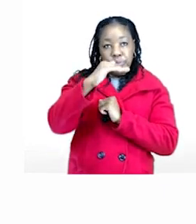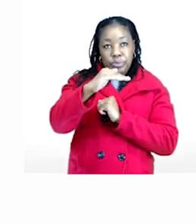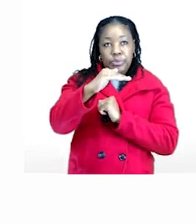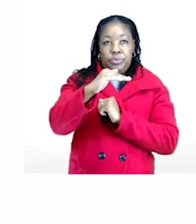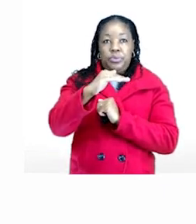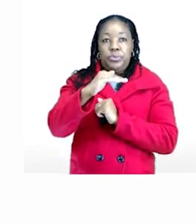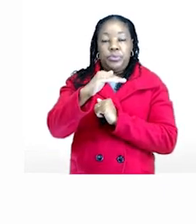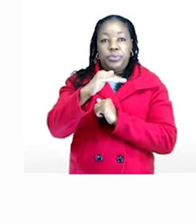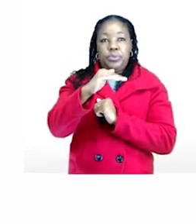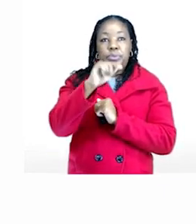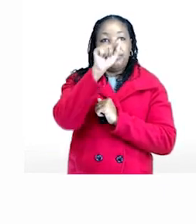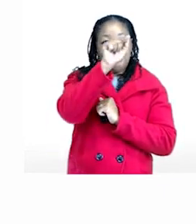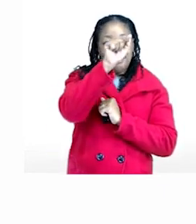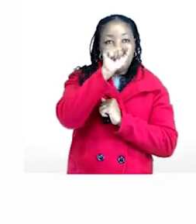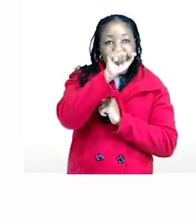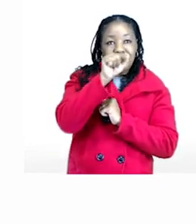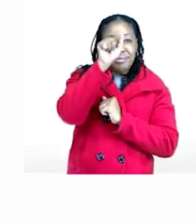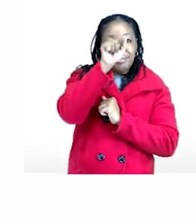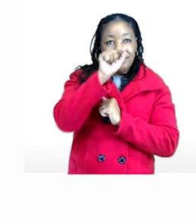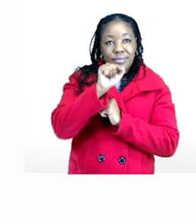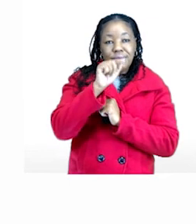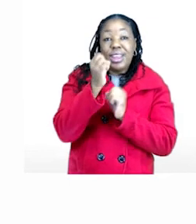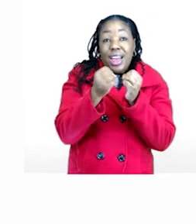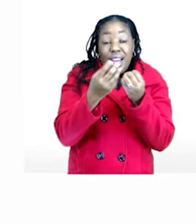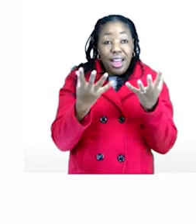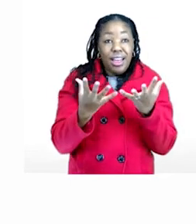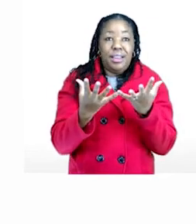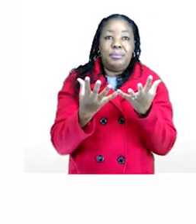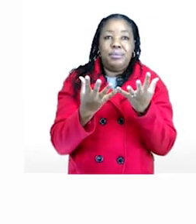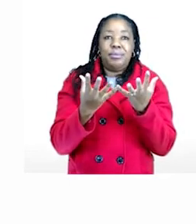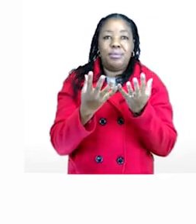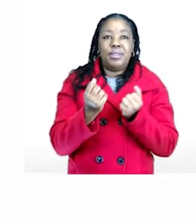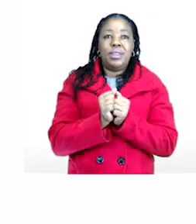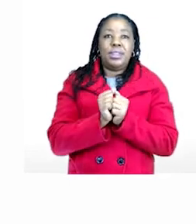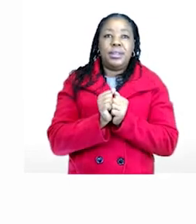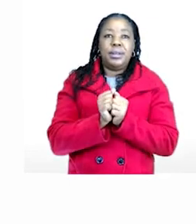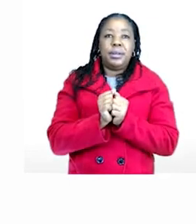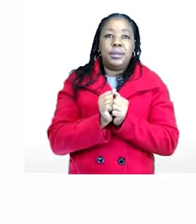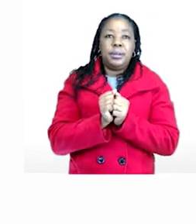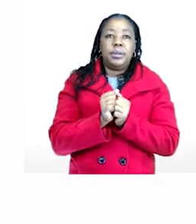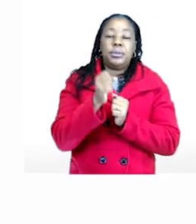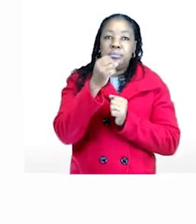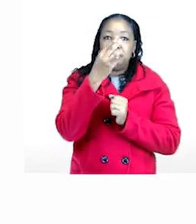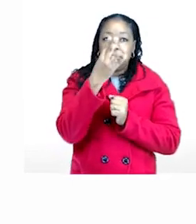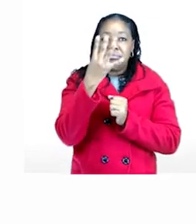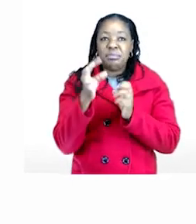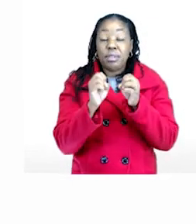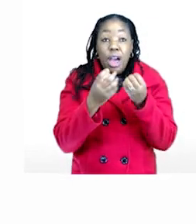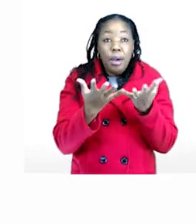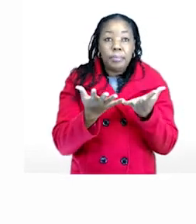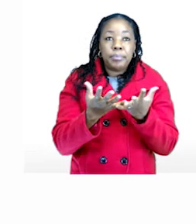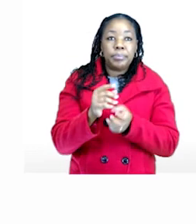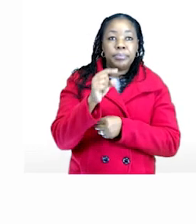line. How many dots can you see just below the 2 dots? Let's count